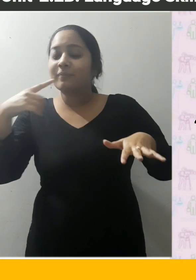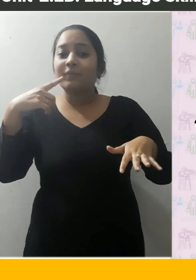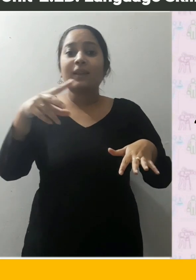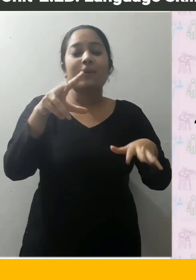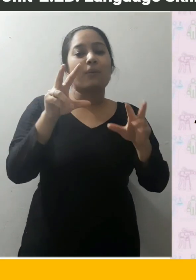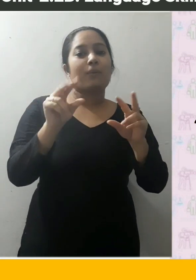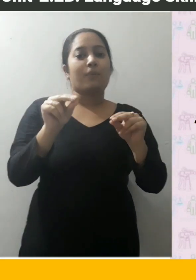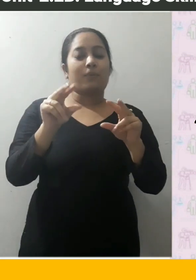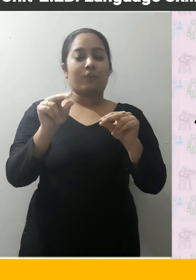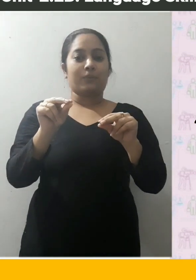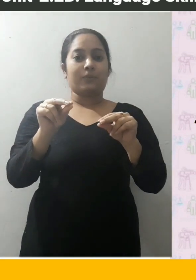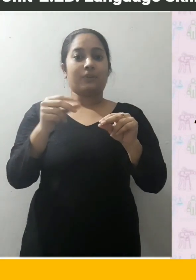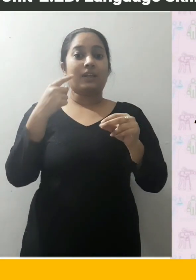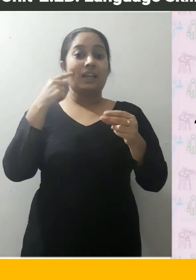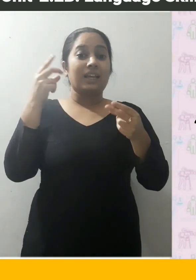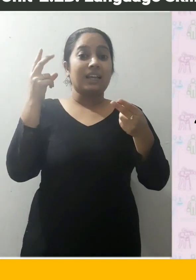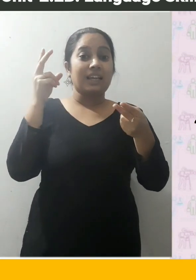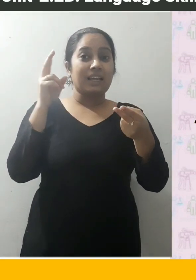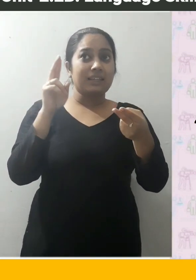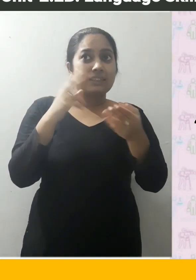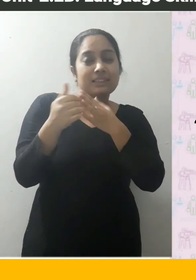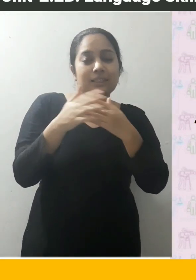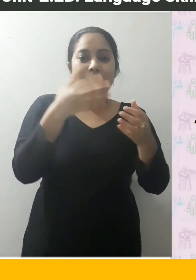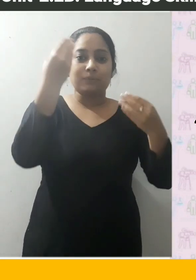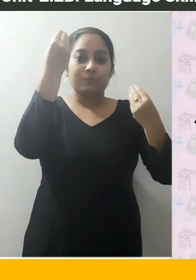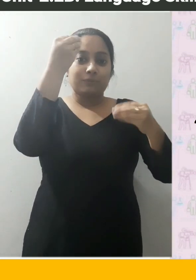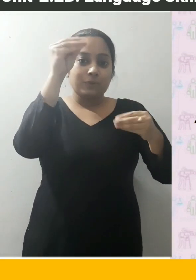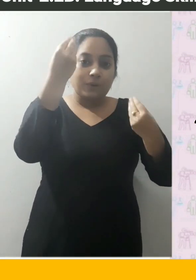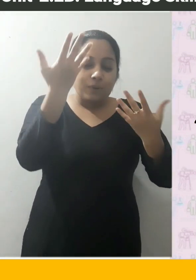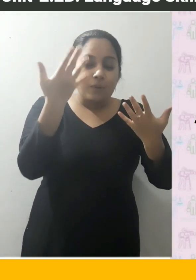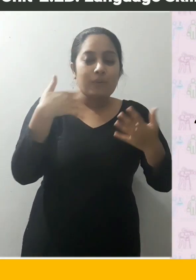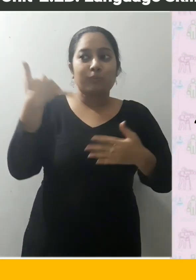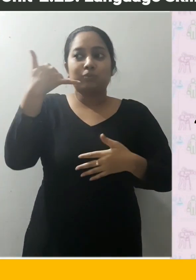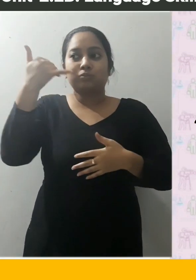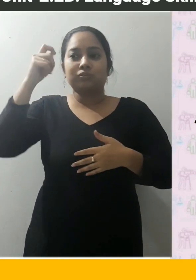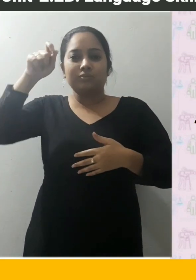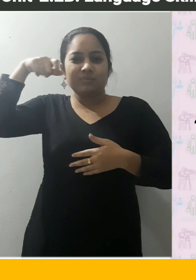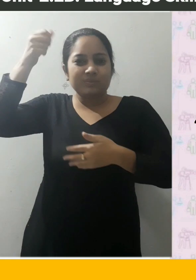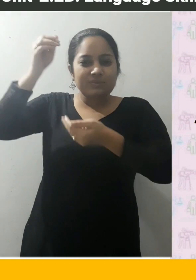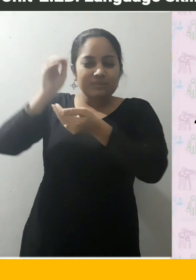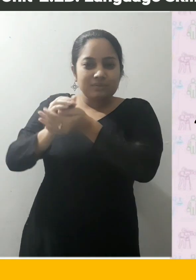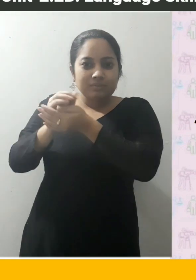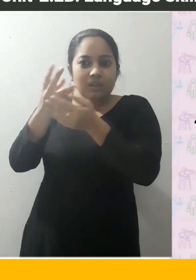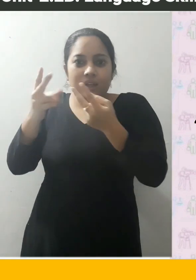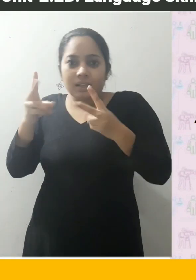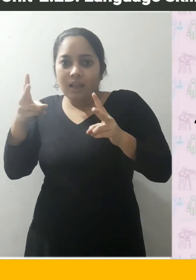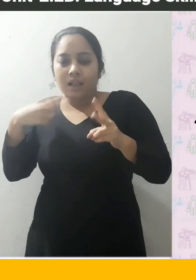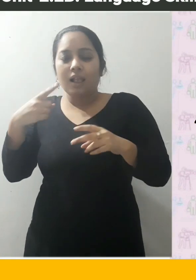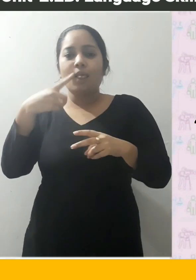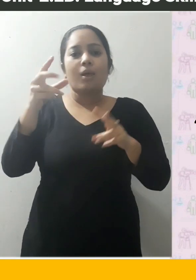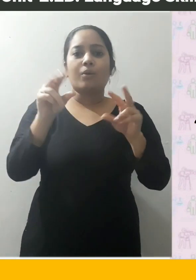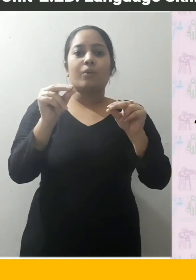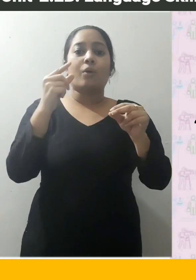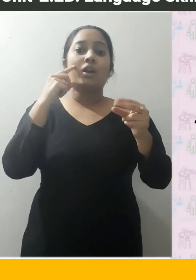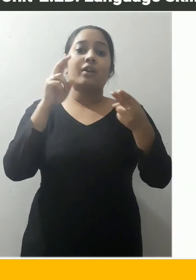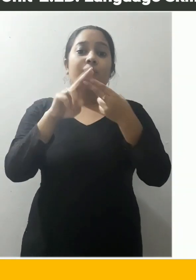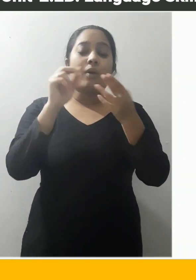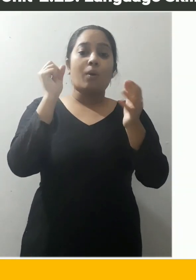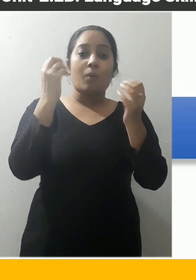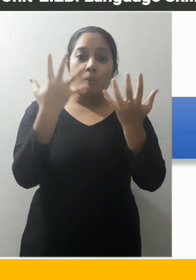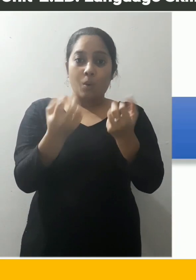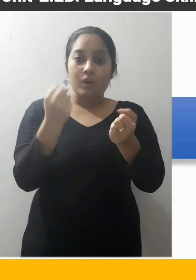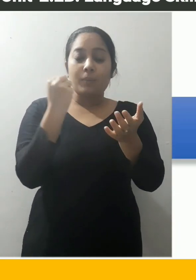or distributed in any or by any means either on paper or electronic media unless